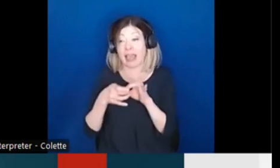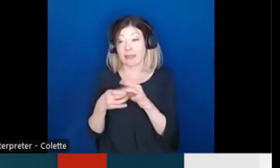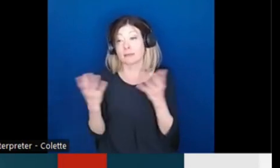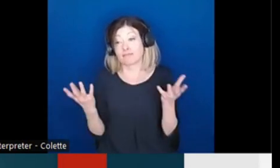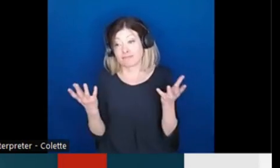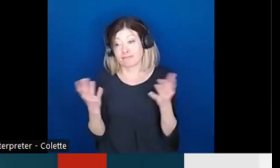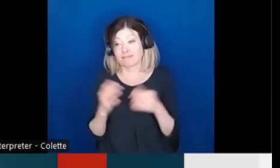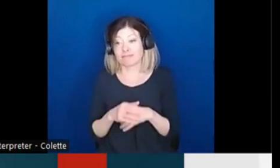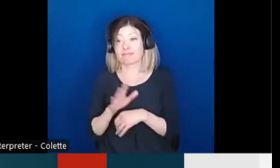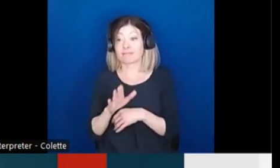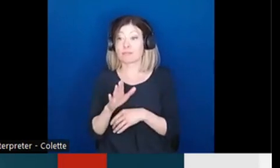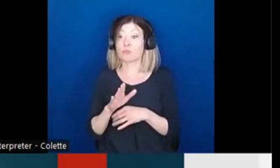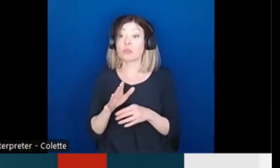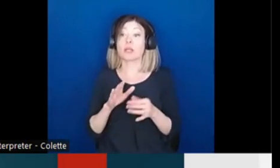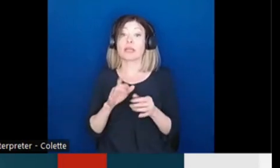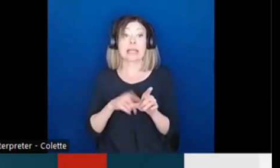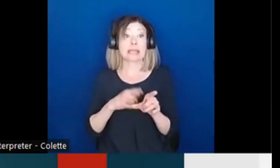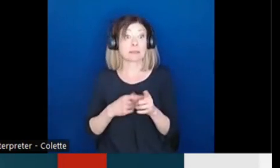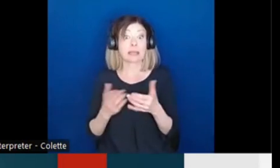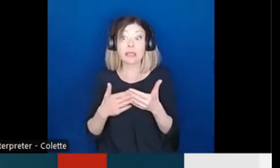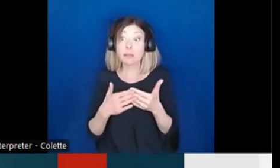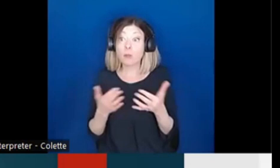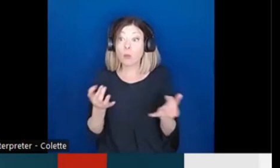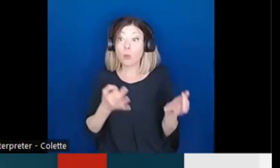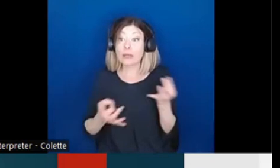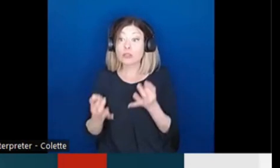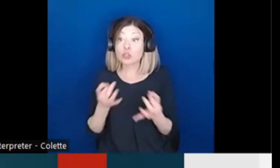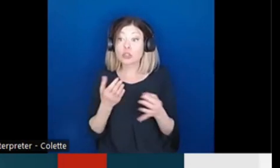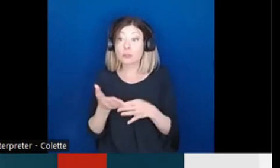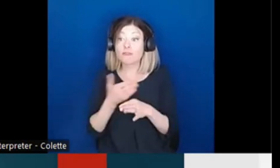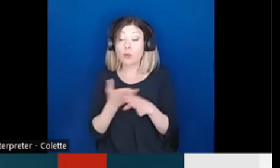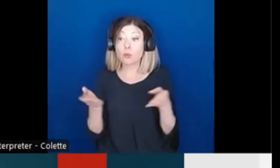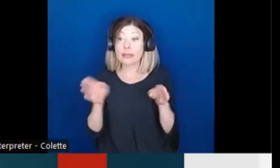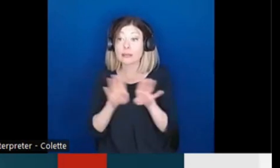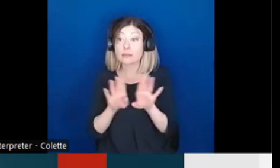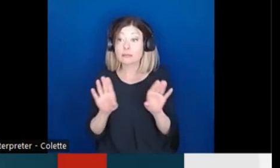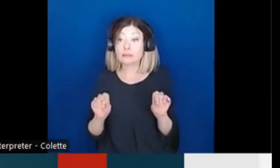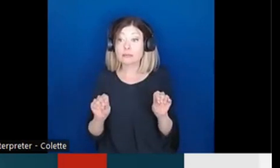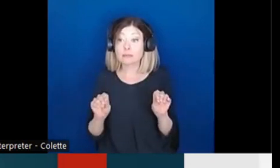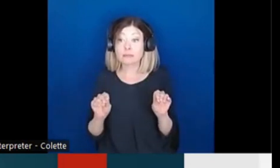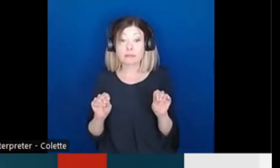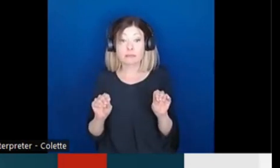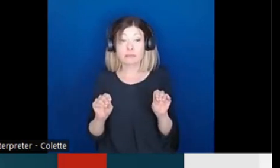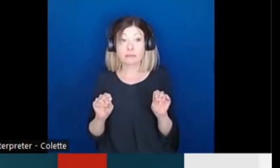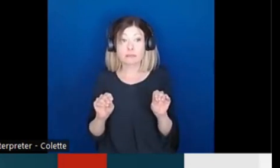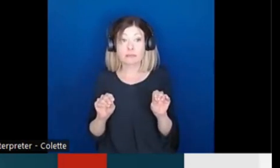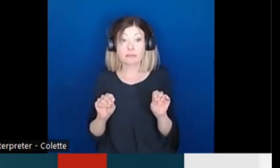Yes. Anyone else got any questions before we finish?